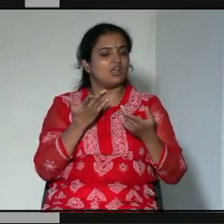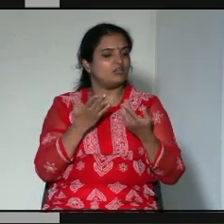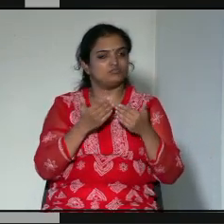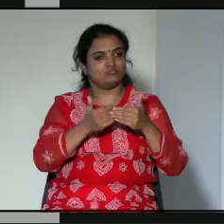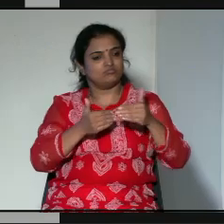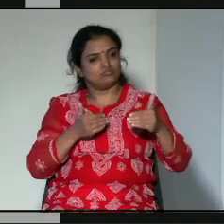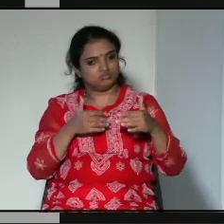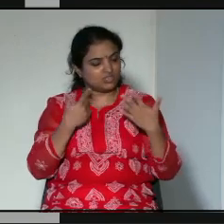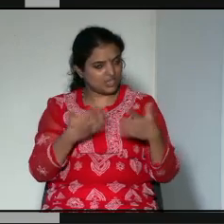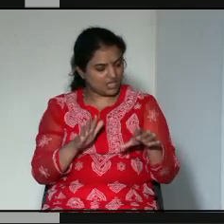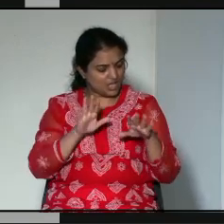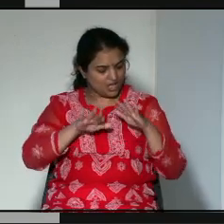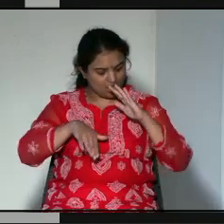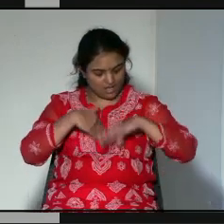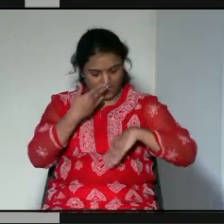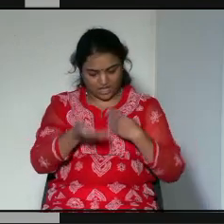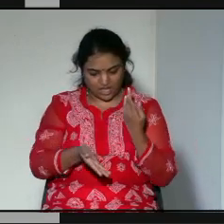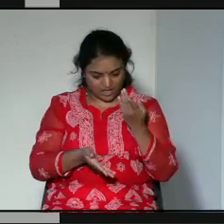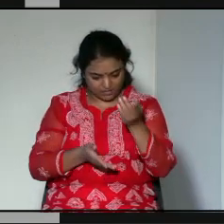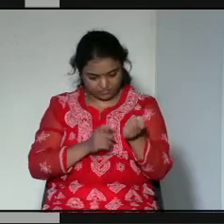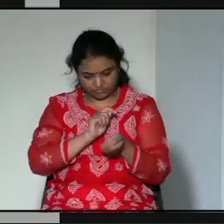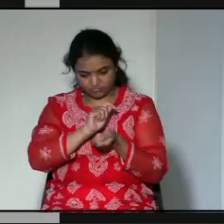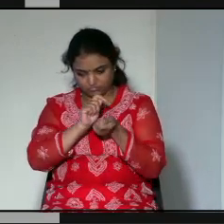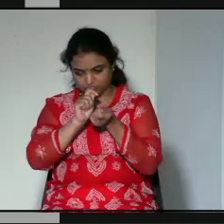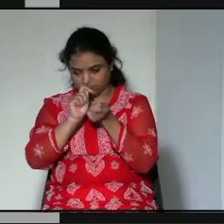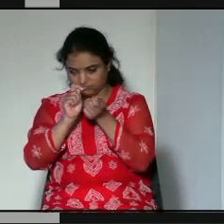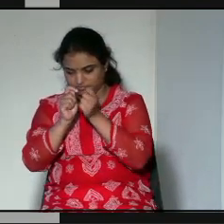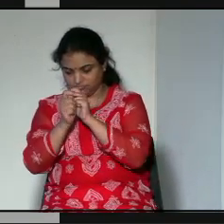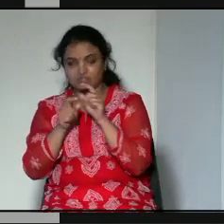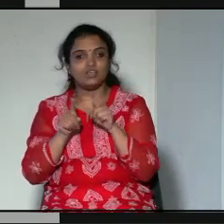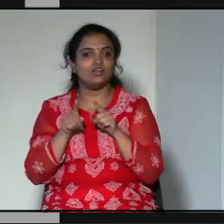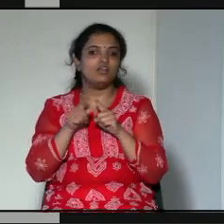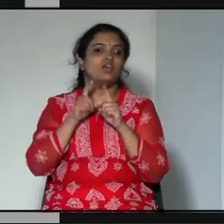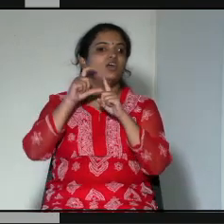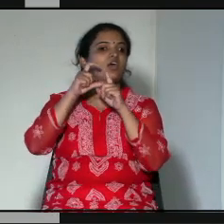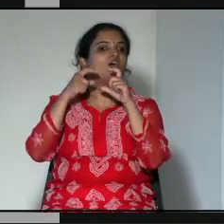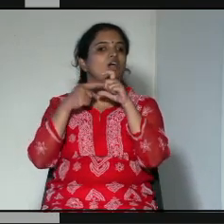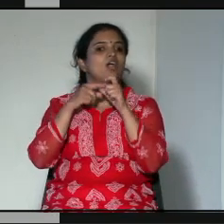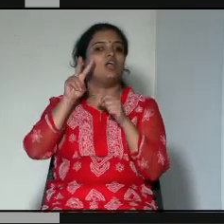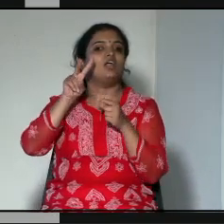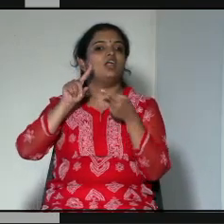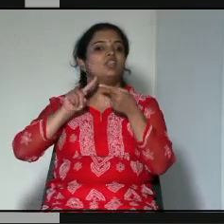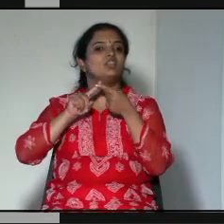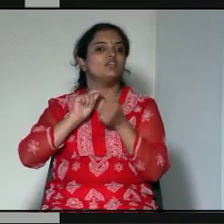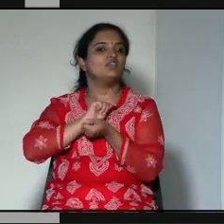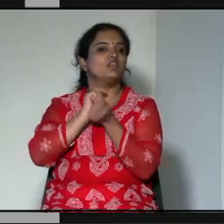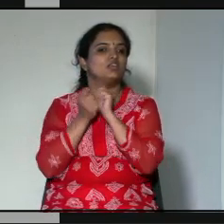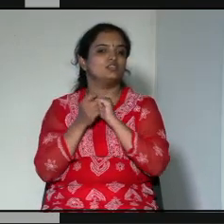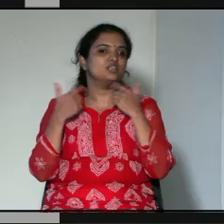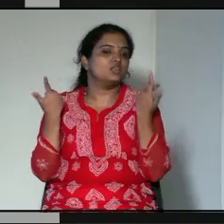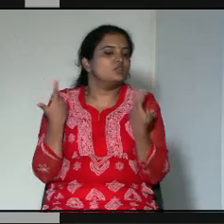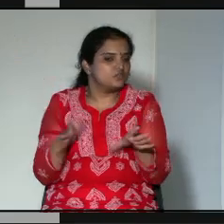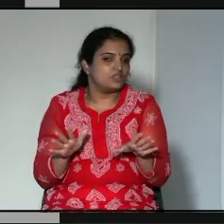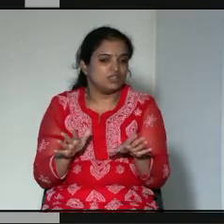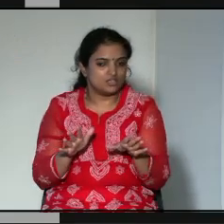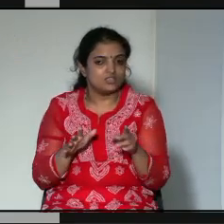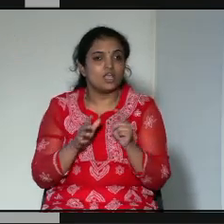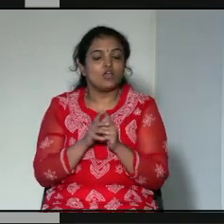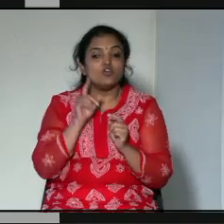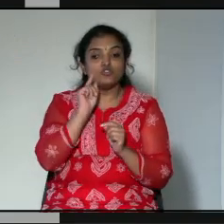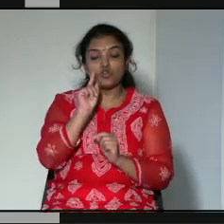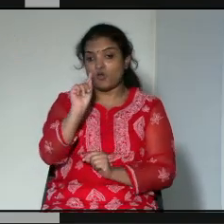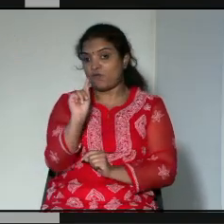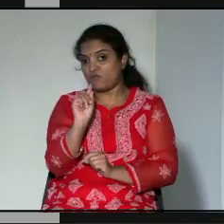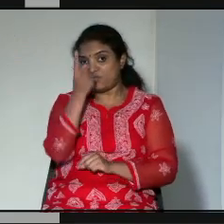her parental title. You see her working in a plaster mode here, and this is her first experiment with a